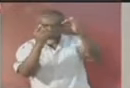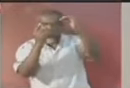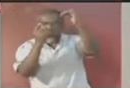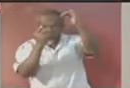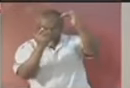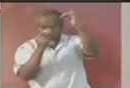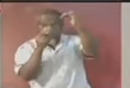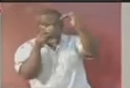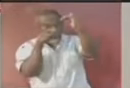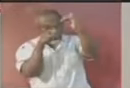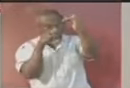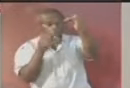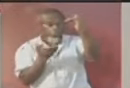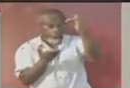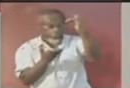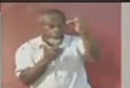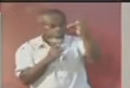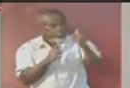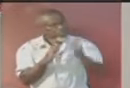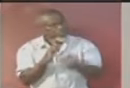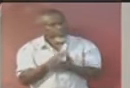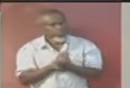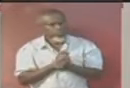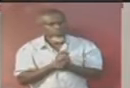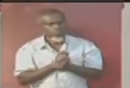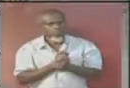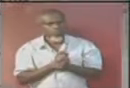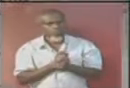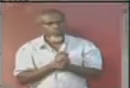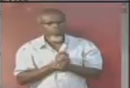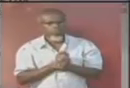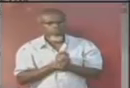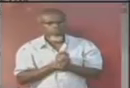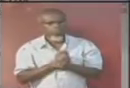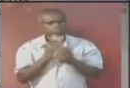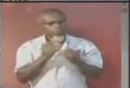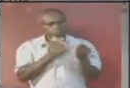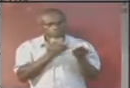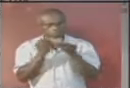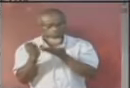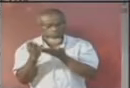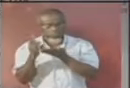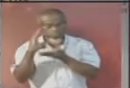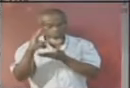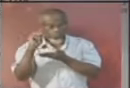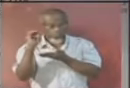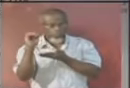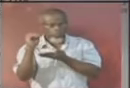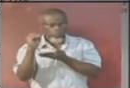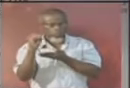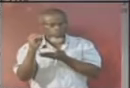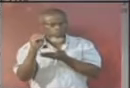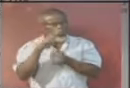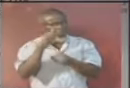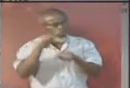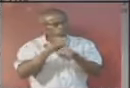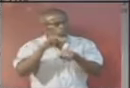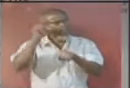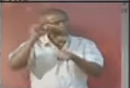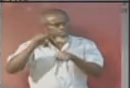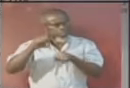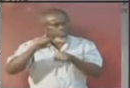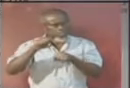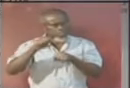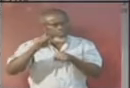pregnancy and lactating, maybe I'll ask the CMO to do that. Yeah, so generally, yes, WHO has approved